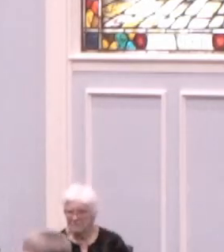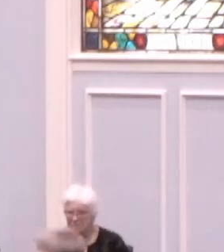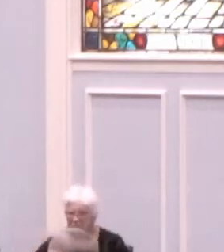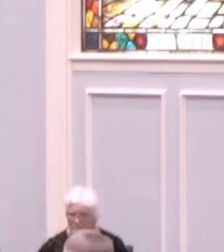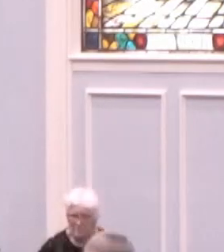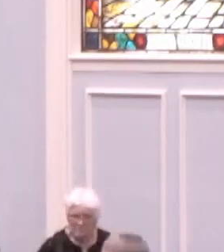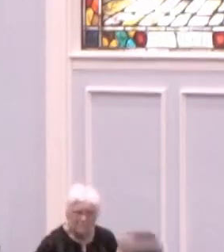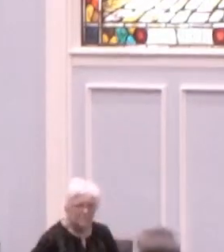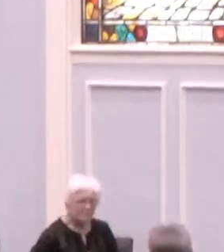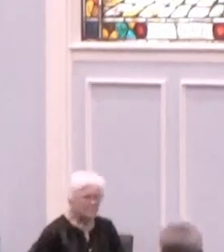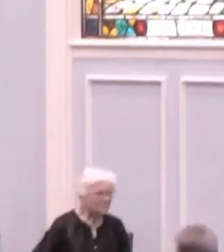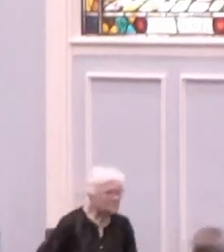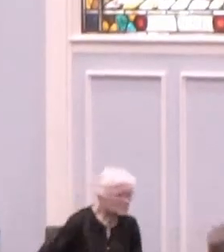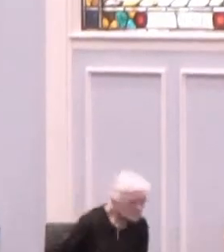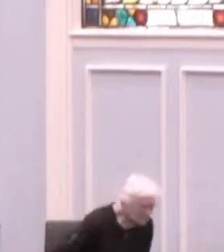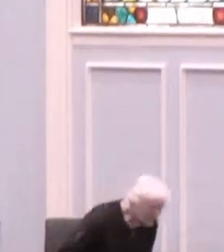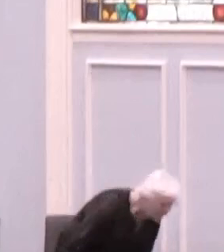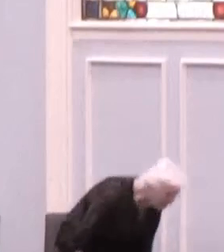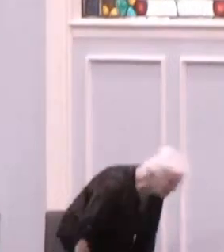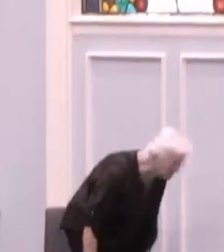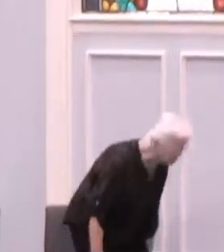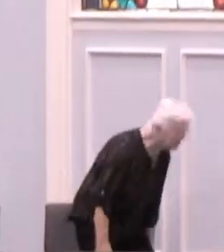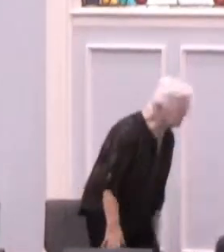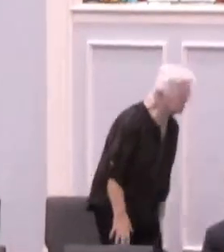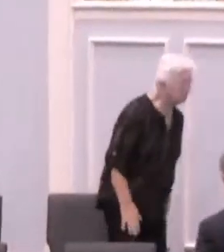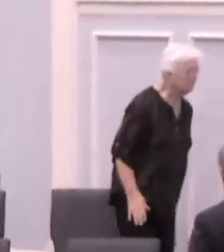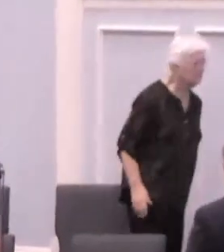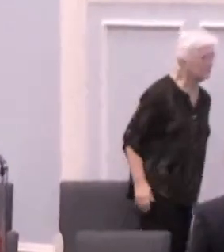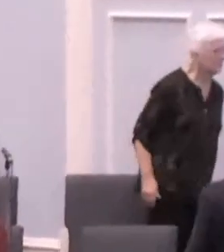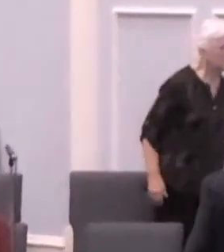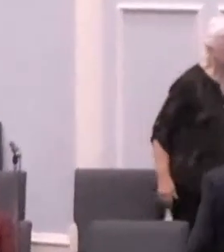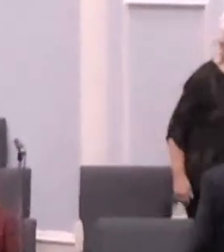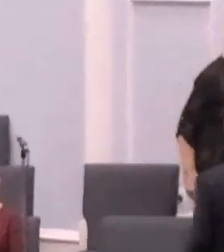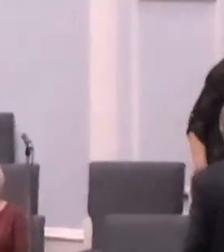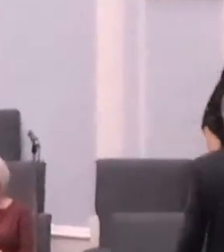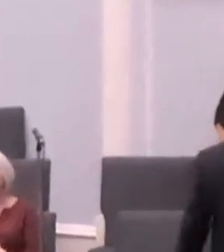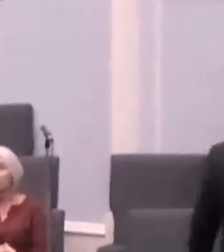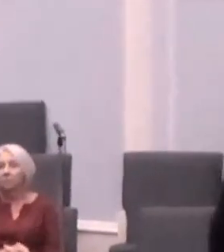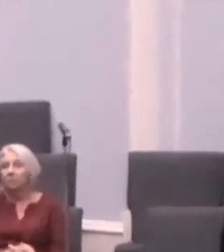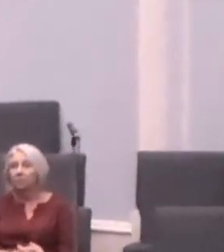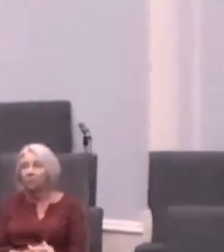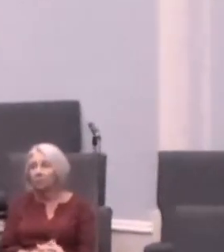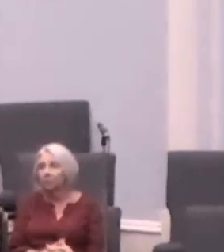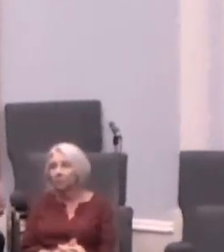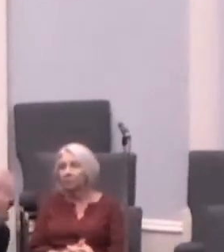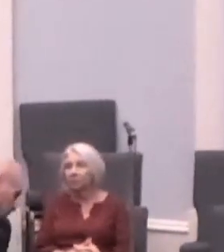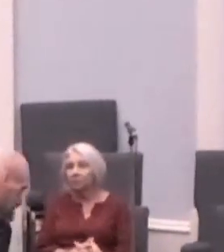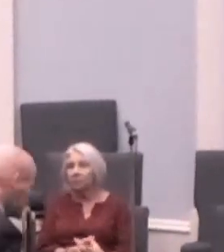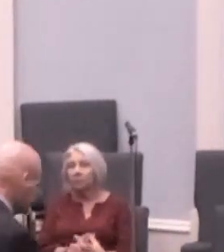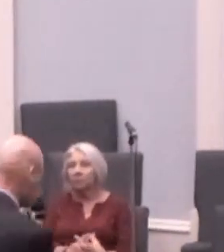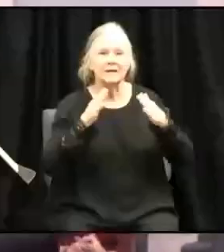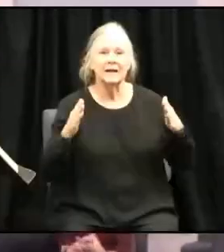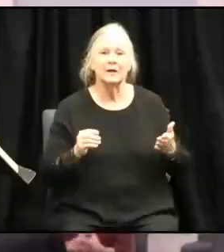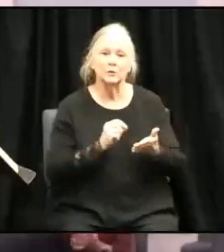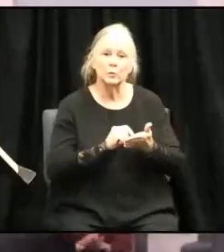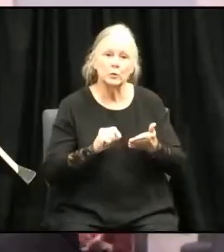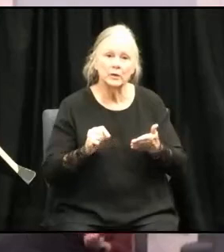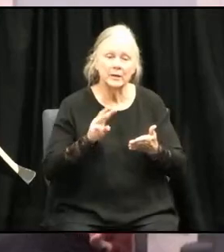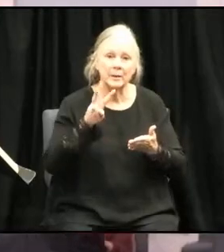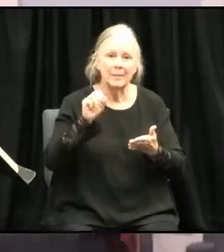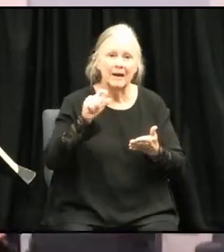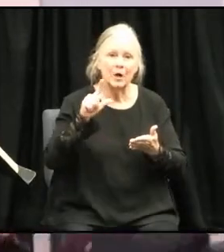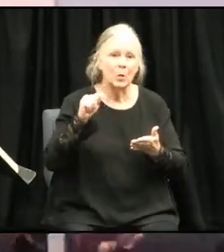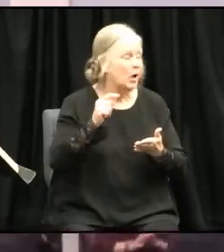Thank you, gentlemen. Now, just so that you know, that last song, Moving to the Big House, was written by Walt. So, thank